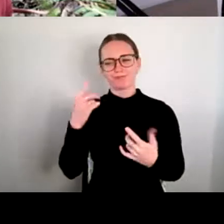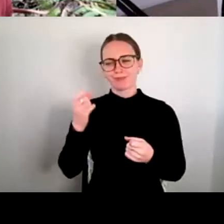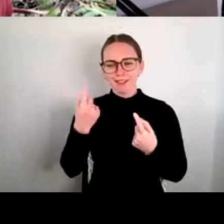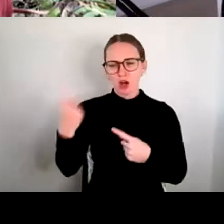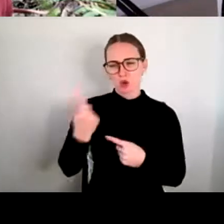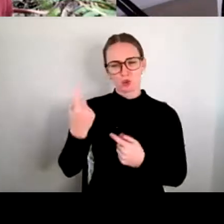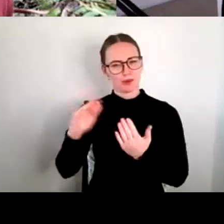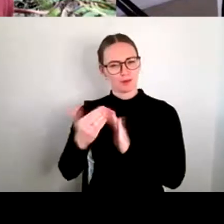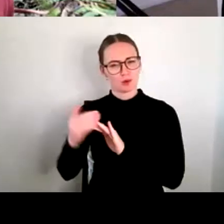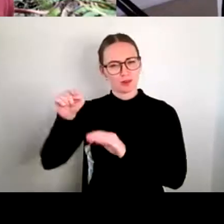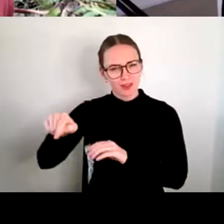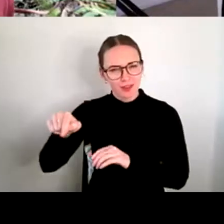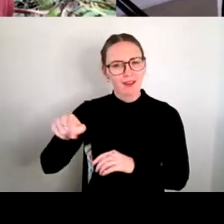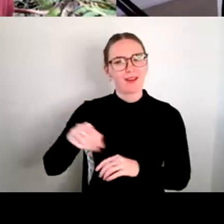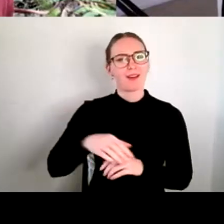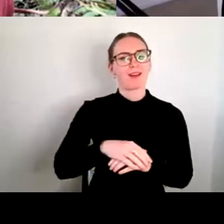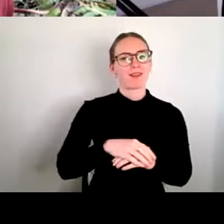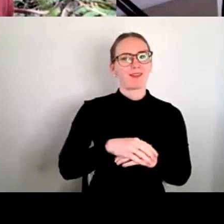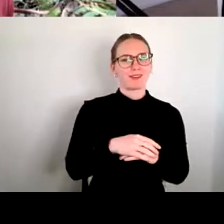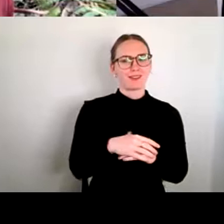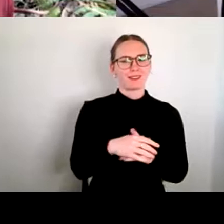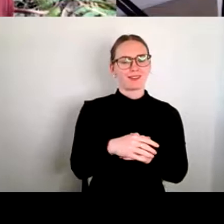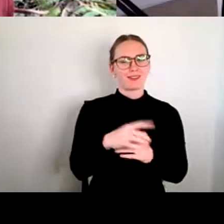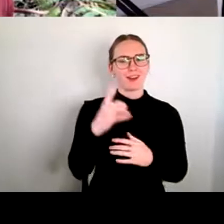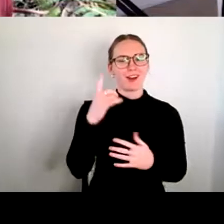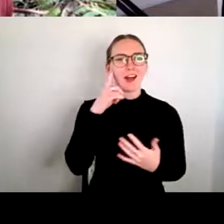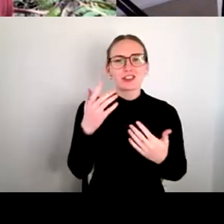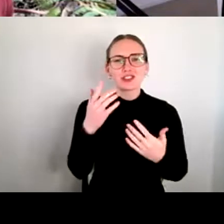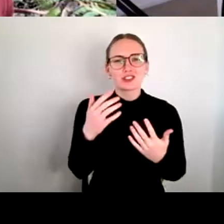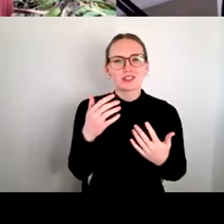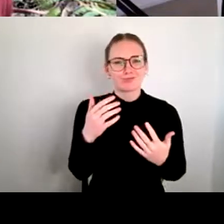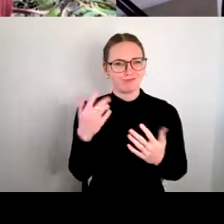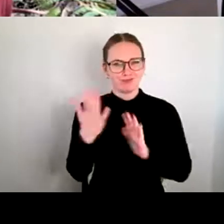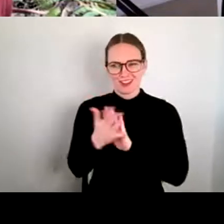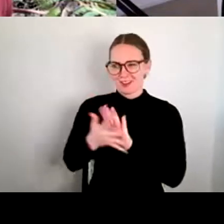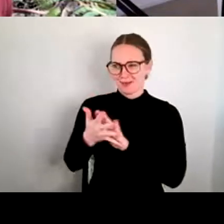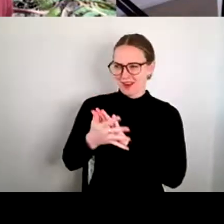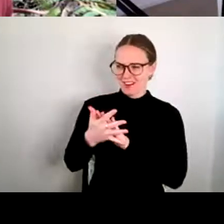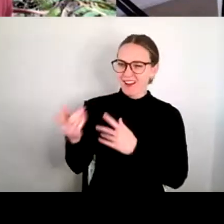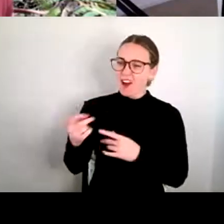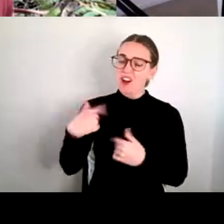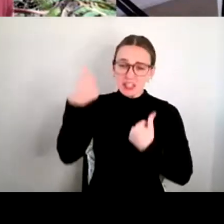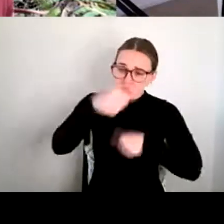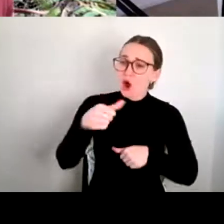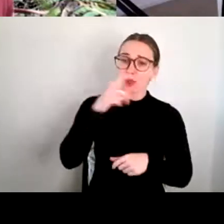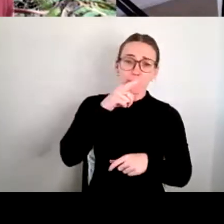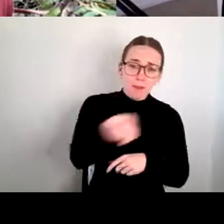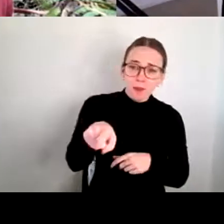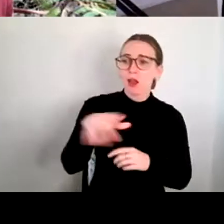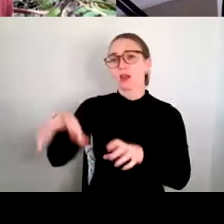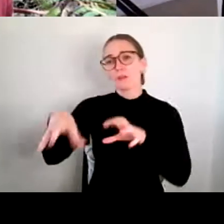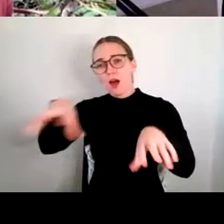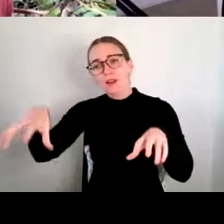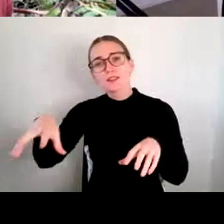meant it as a fairly sort of cut and dry, process of getting to know a place and its people. But I, of course,